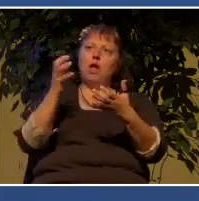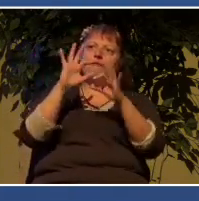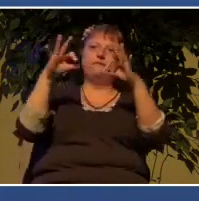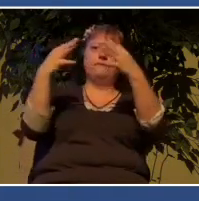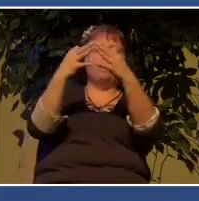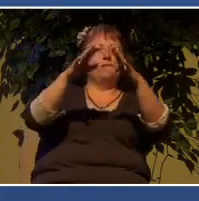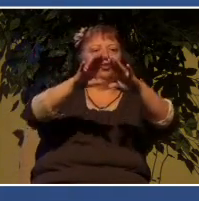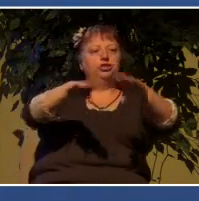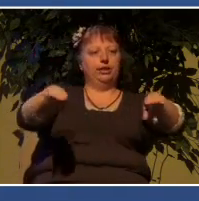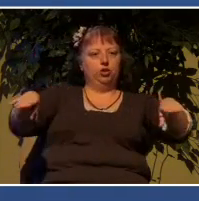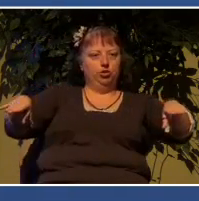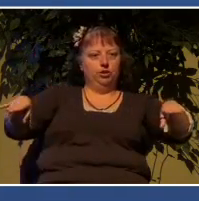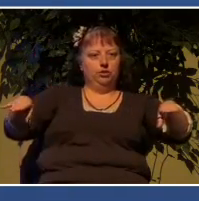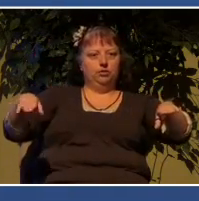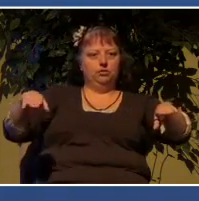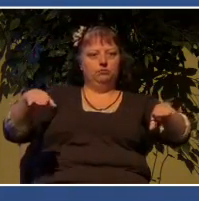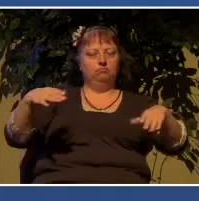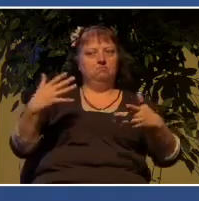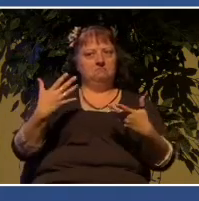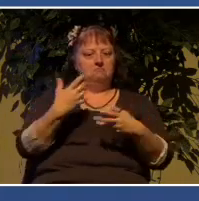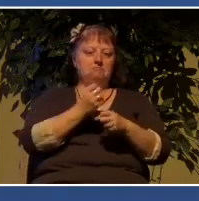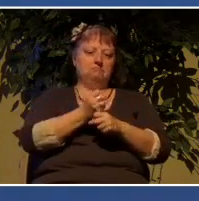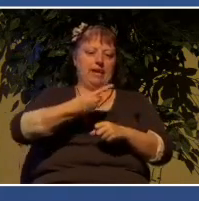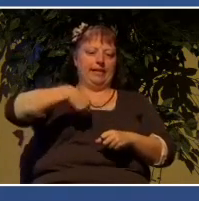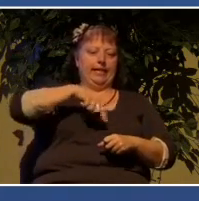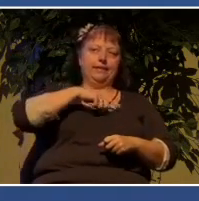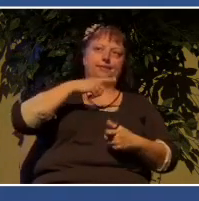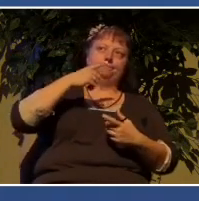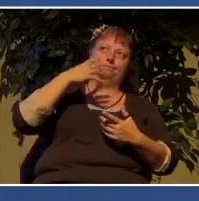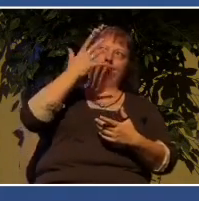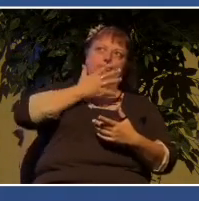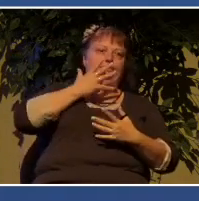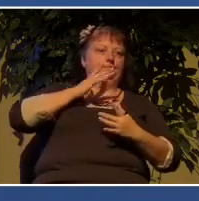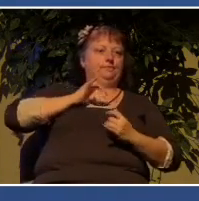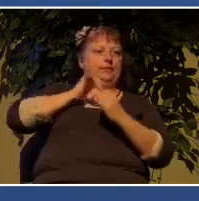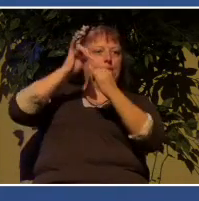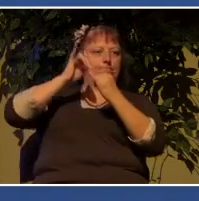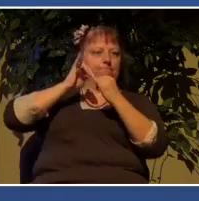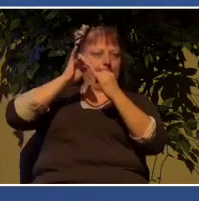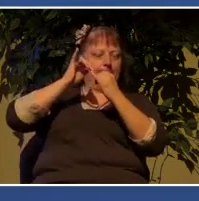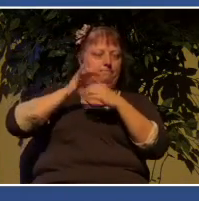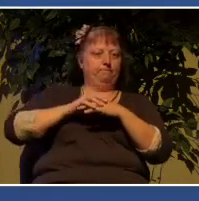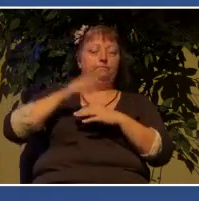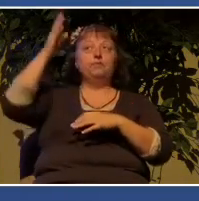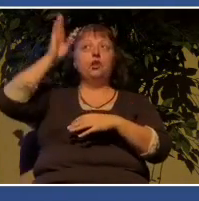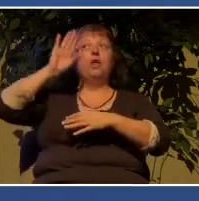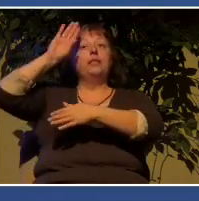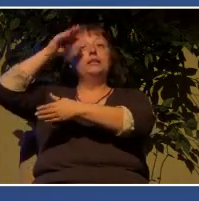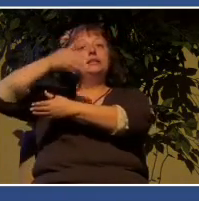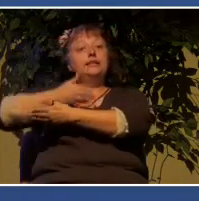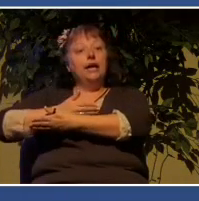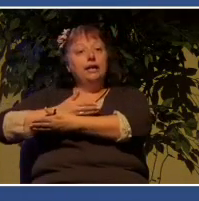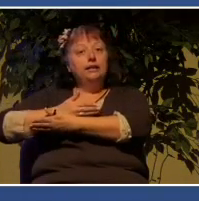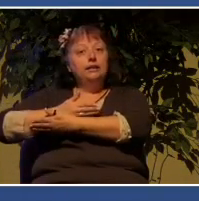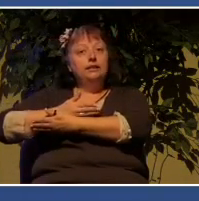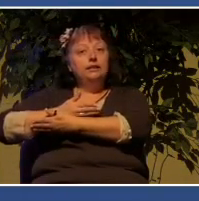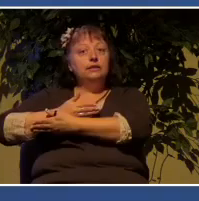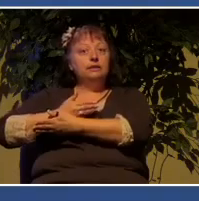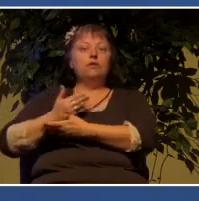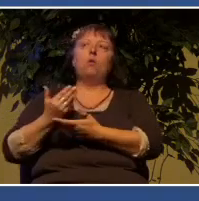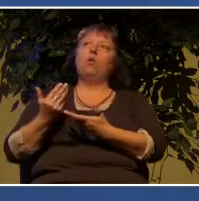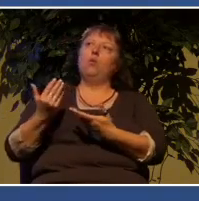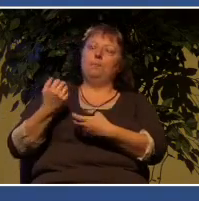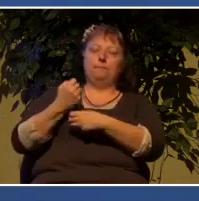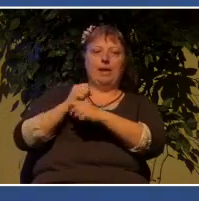he wants us to be in his image and in his likeness. The Son is the one who makes it possible, not